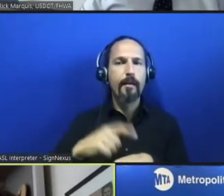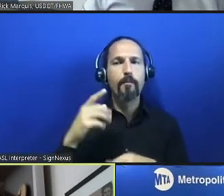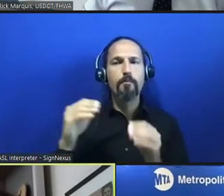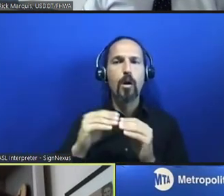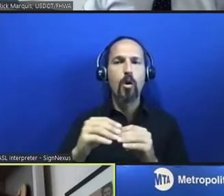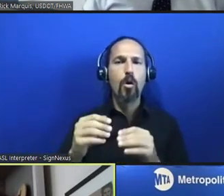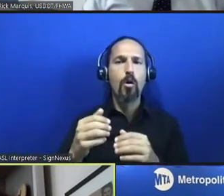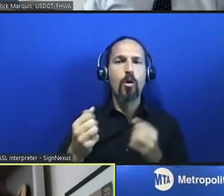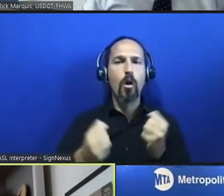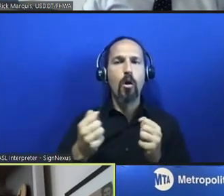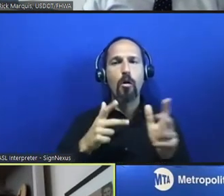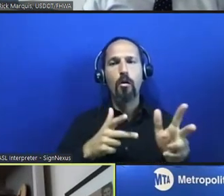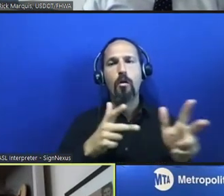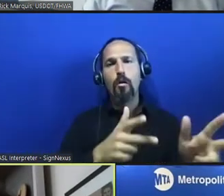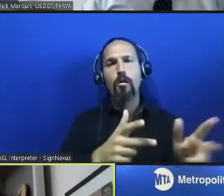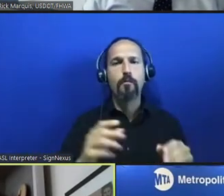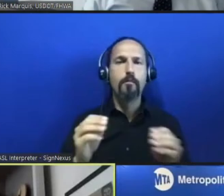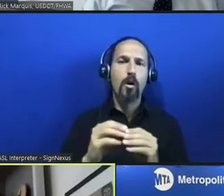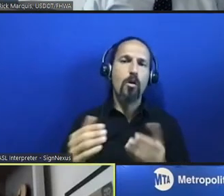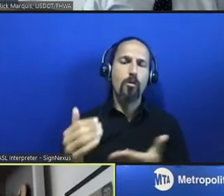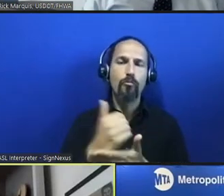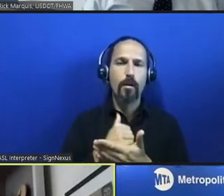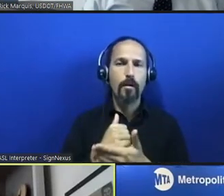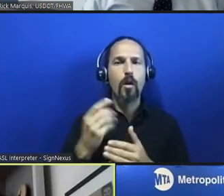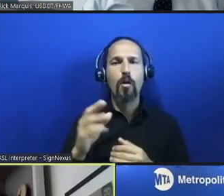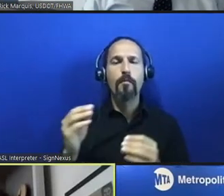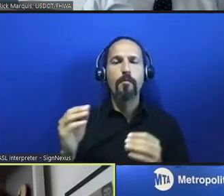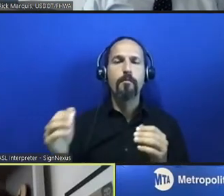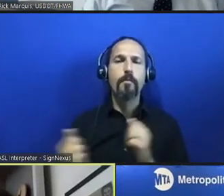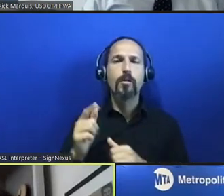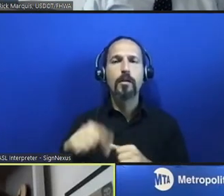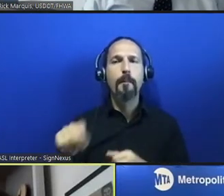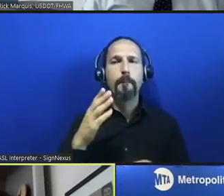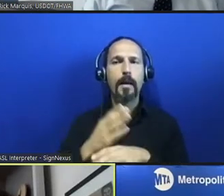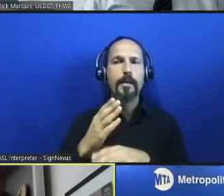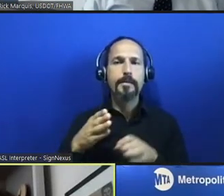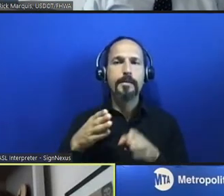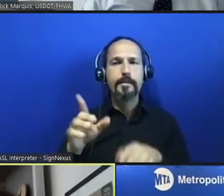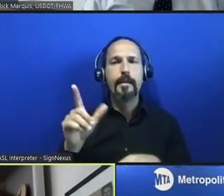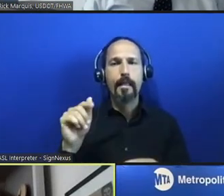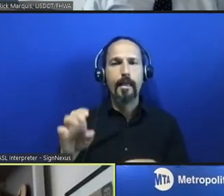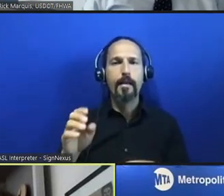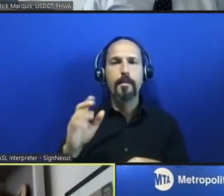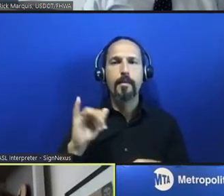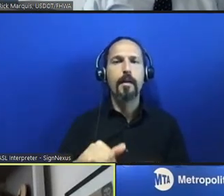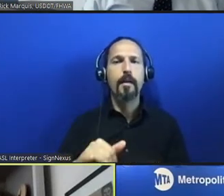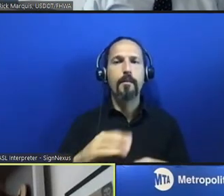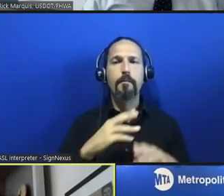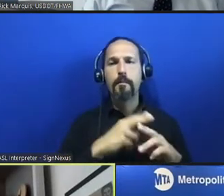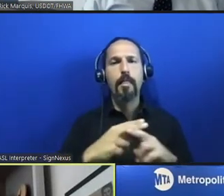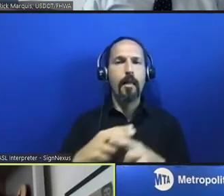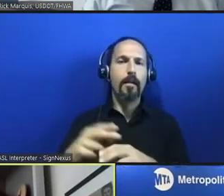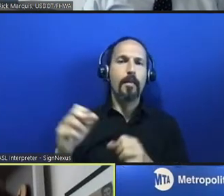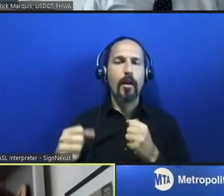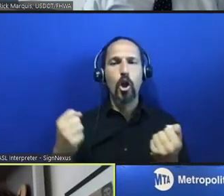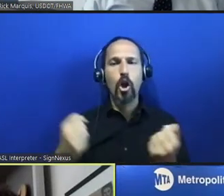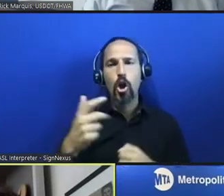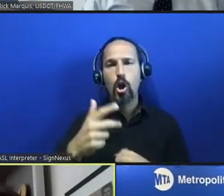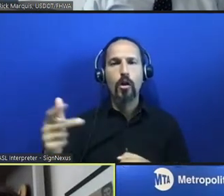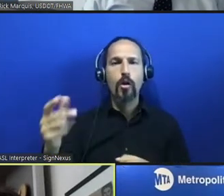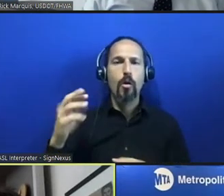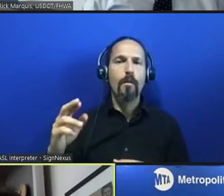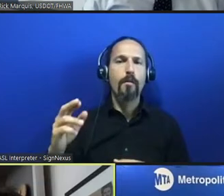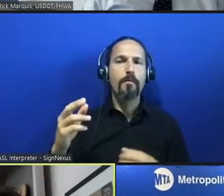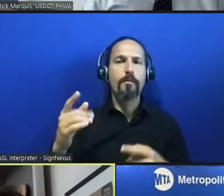having been sick of their own toll revenue or the fact that dedicated bus lanes in New York City over routinely blocked with impunity by cars or the fact that mass